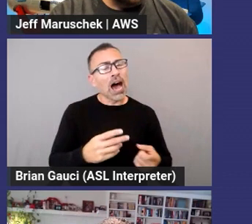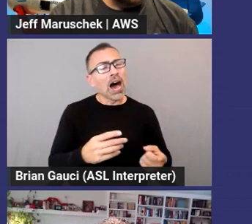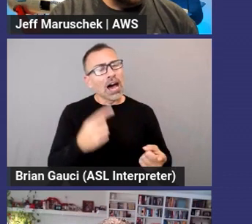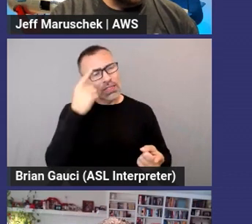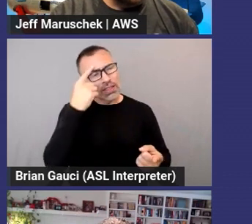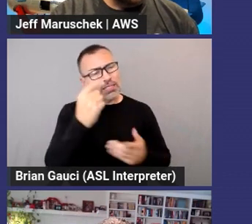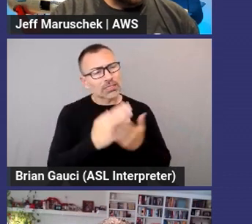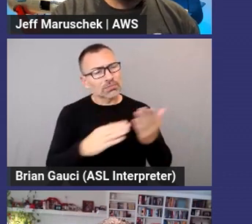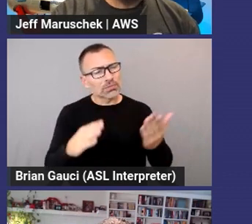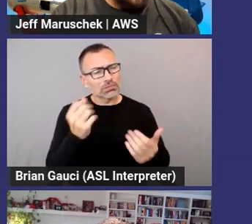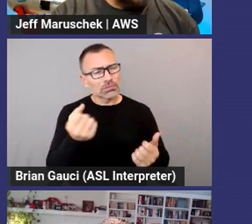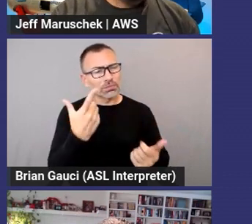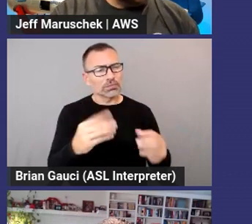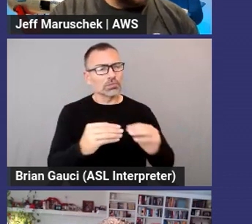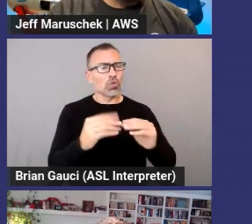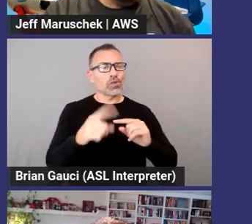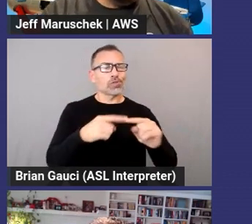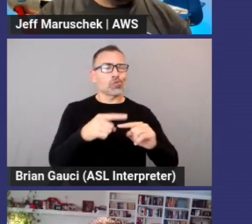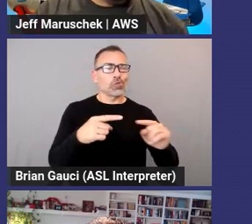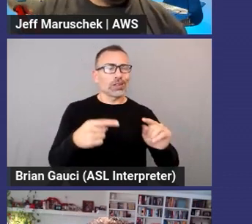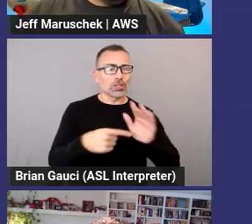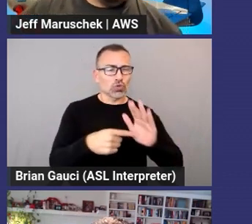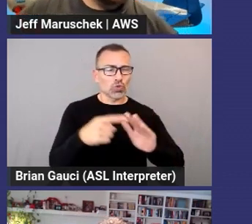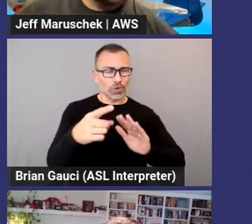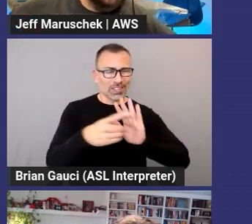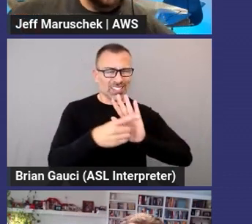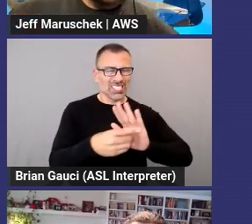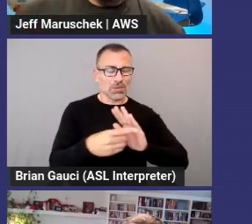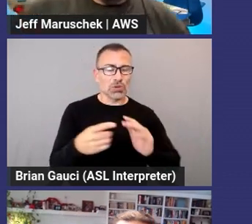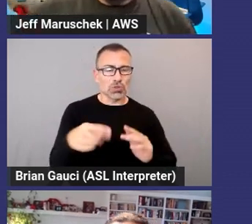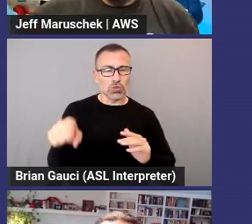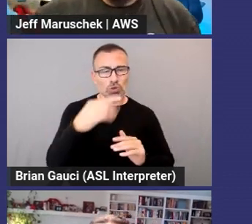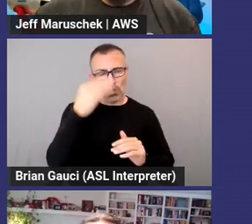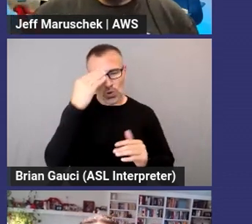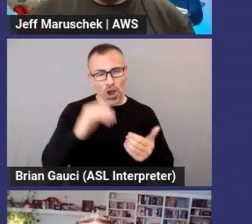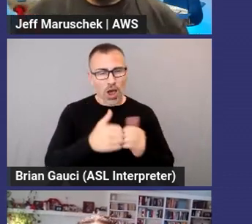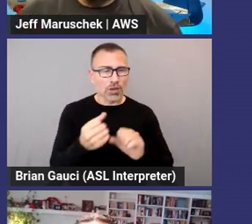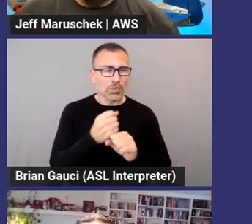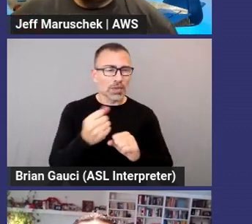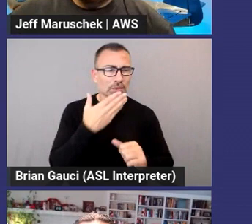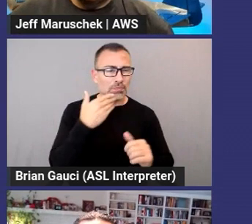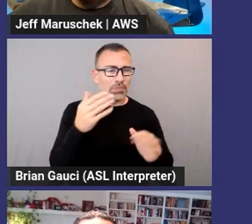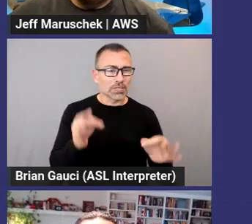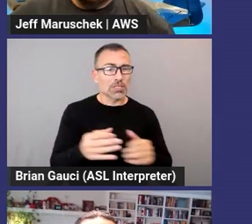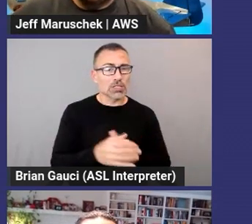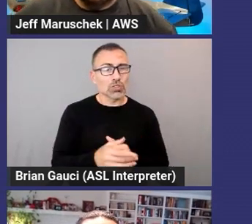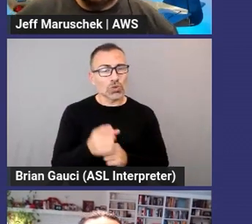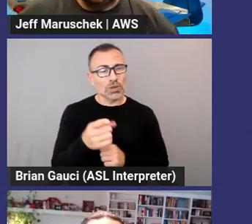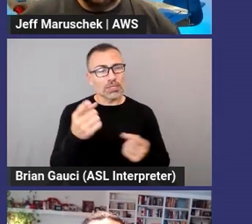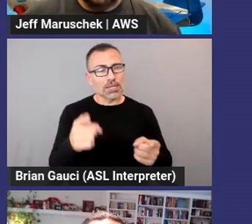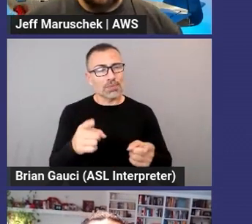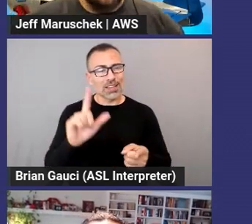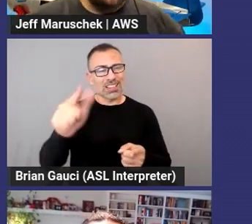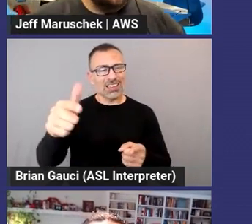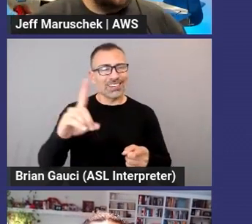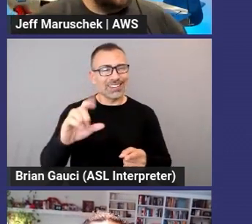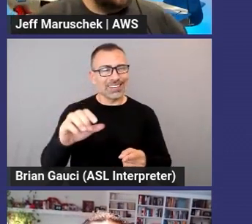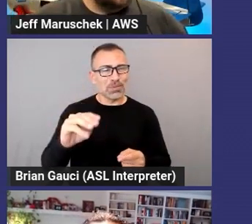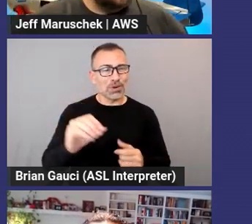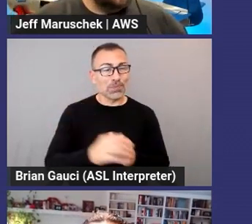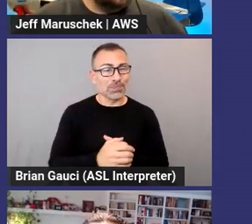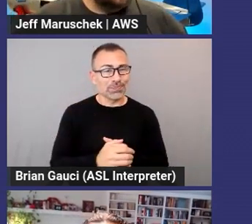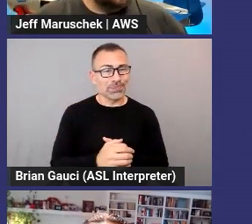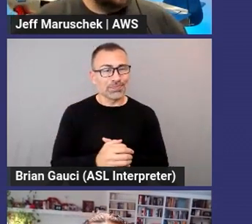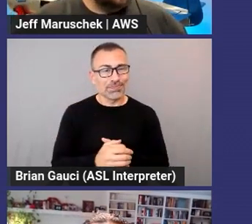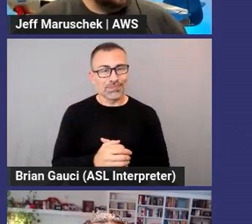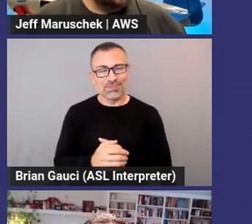I can give a little more guidance around how to make the best choice on the best city networks. It's coming along in the demo. Oh, perfect. Thank you.